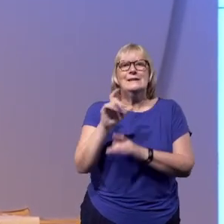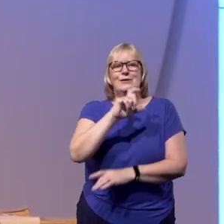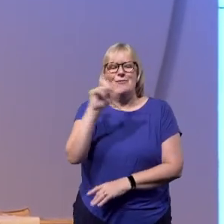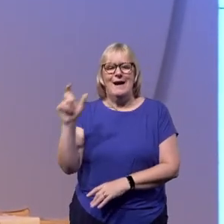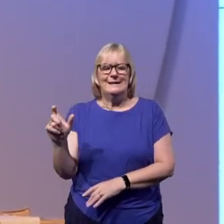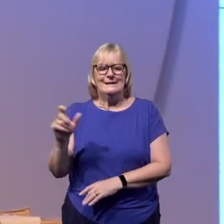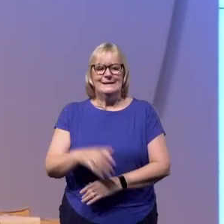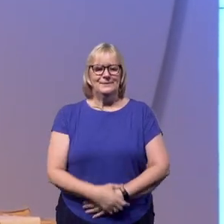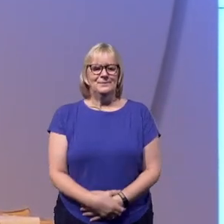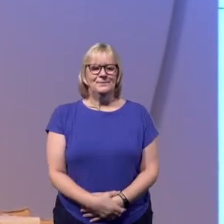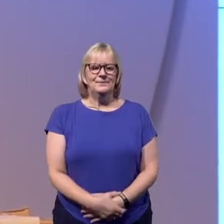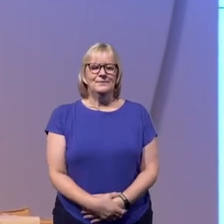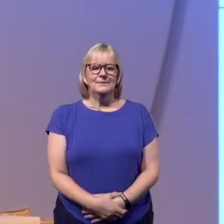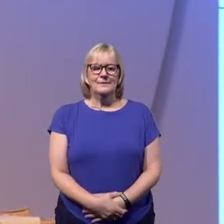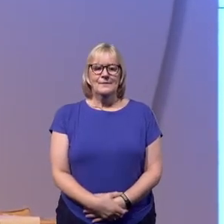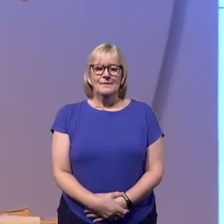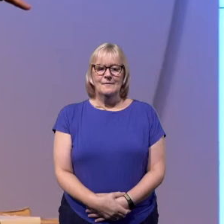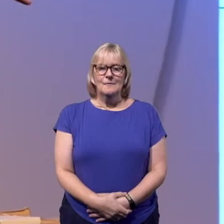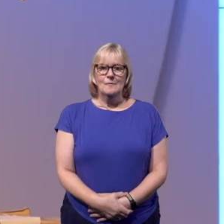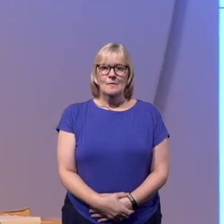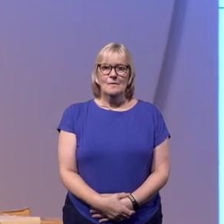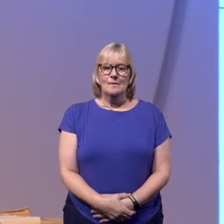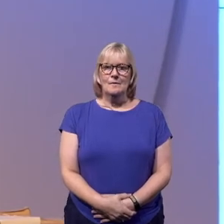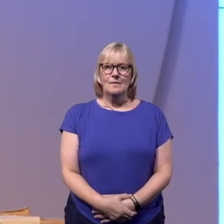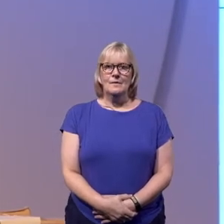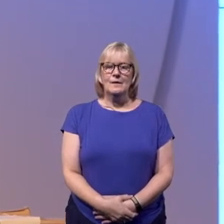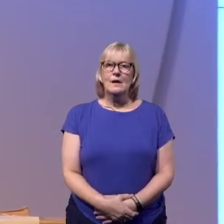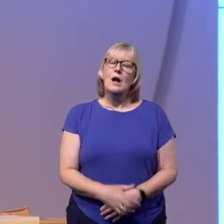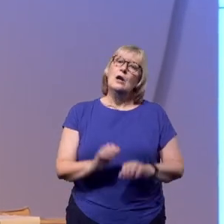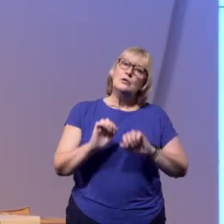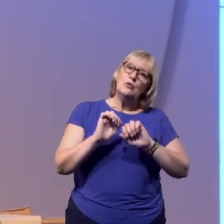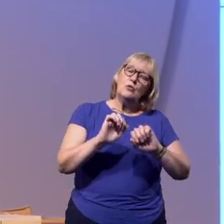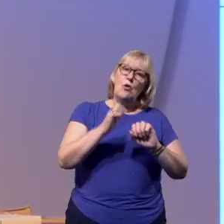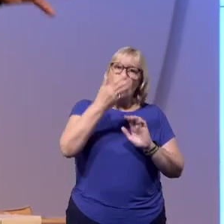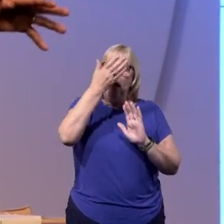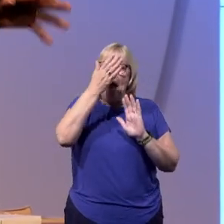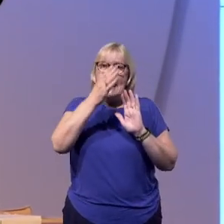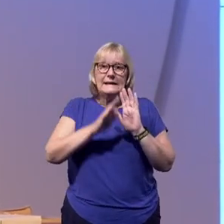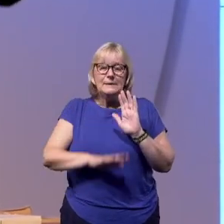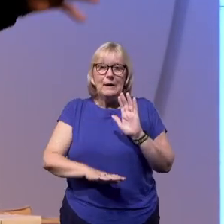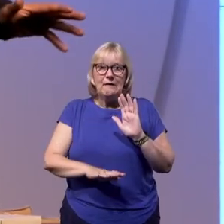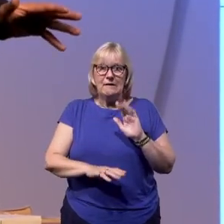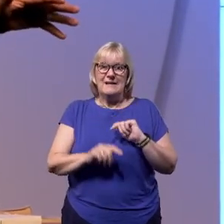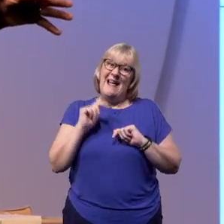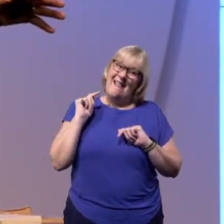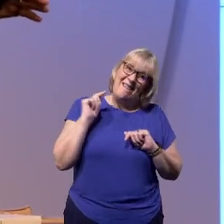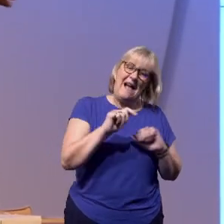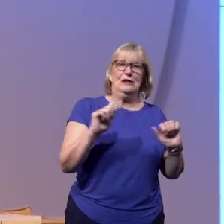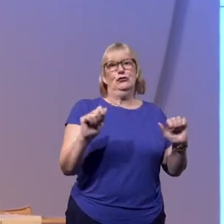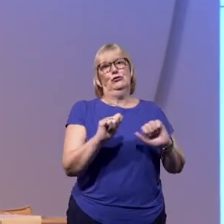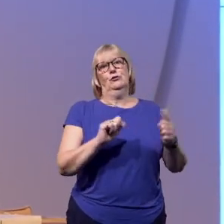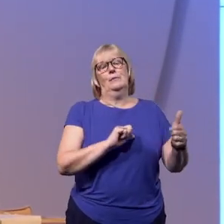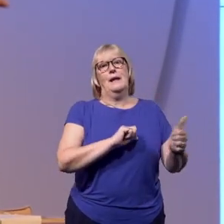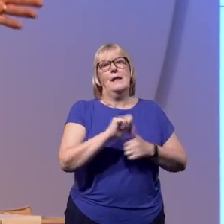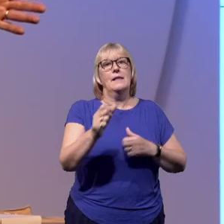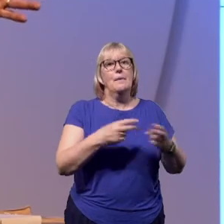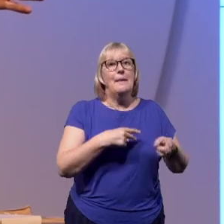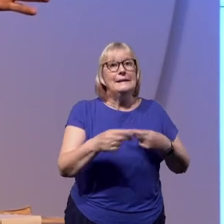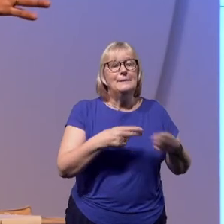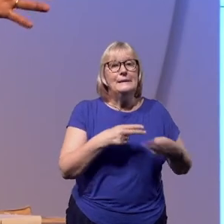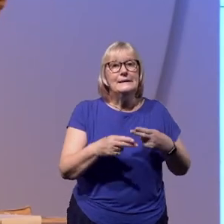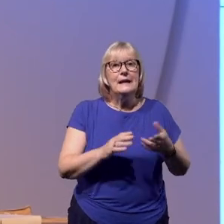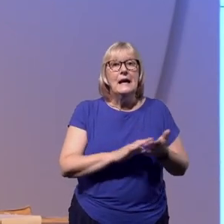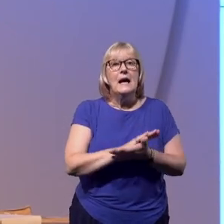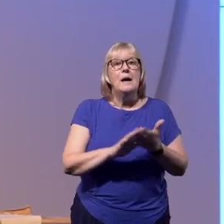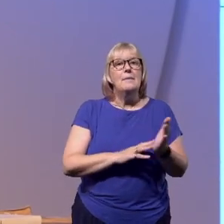say, if your experience of Jesus isn't the best news you've ever had in your life, you've totally